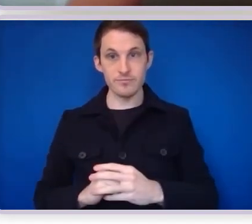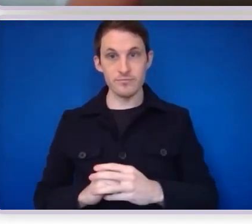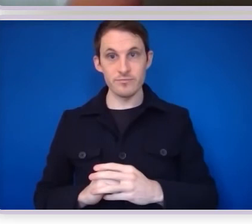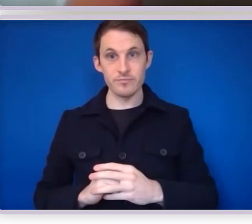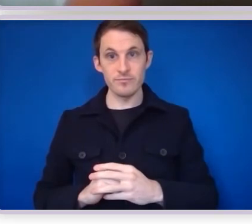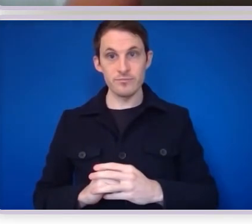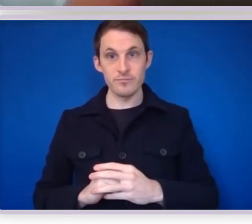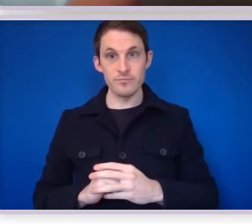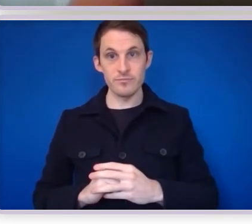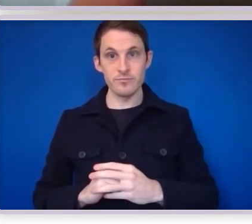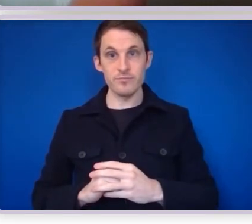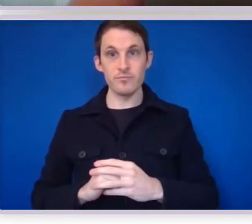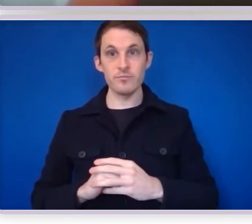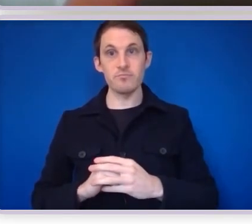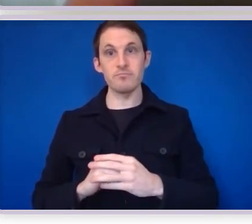Oh, okay, yeah. So